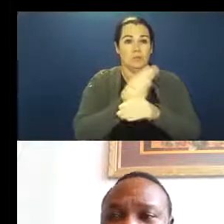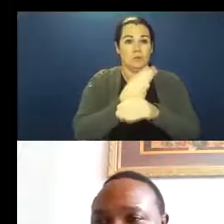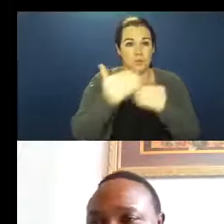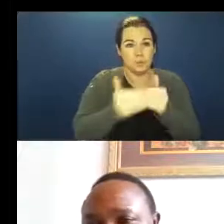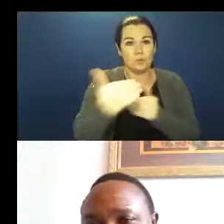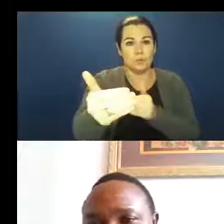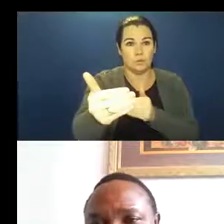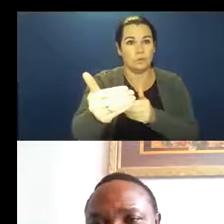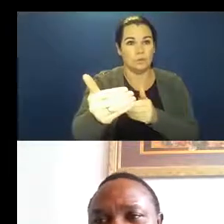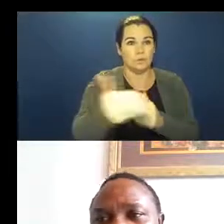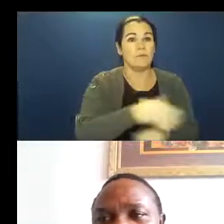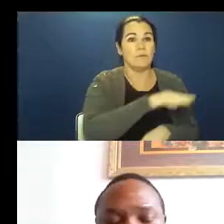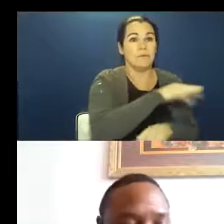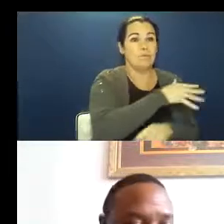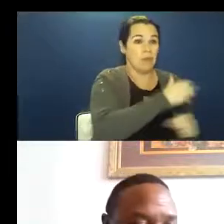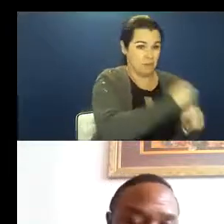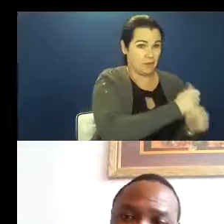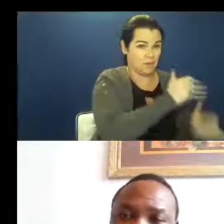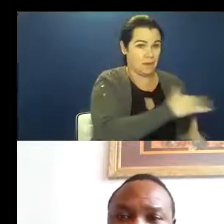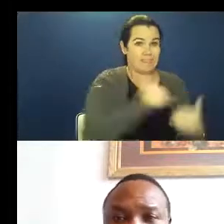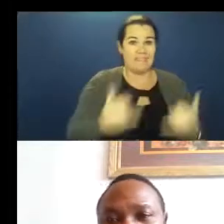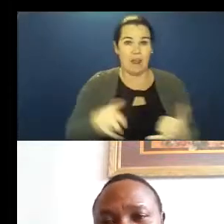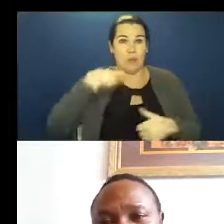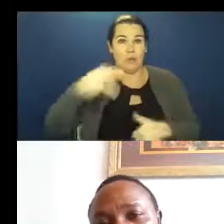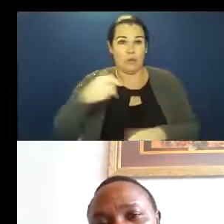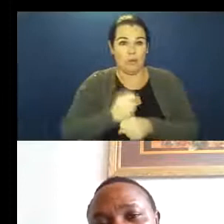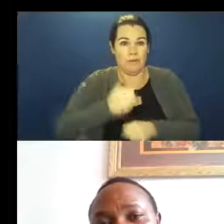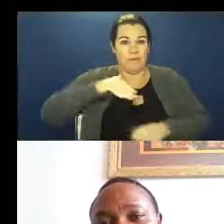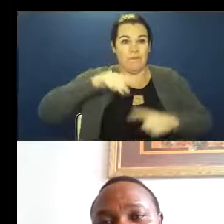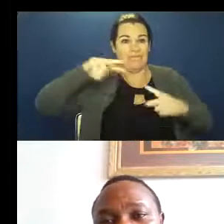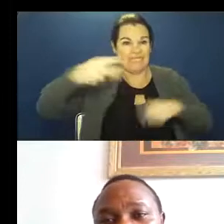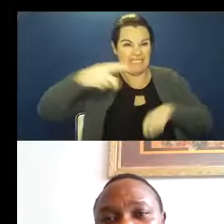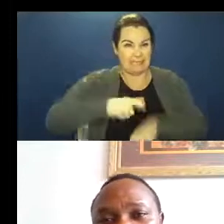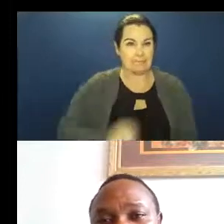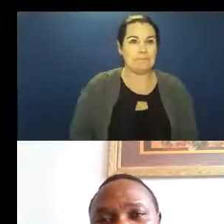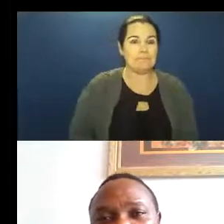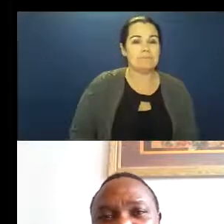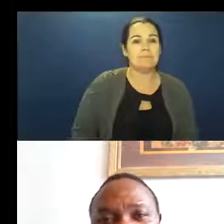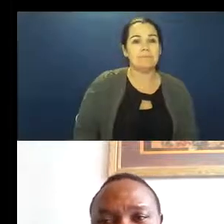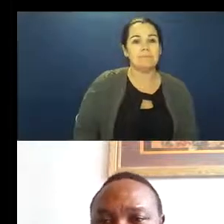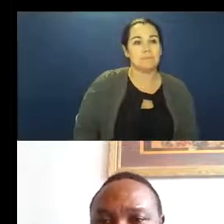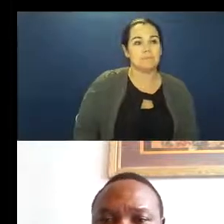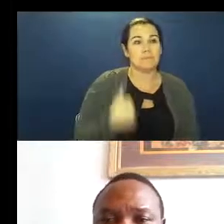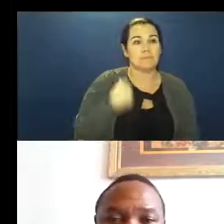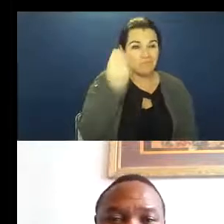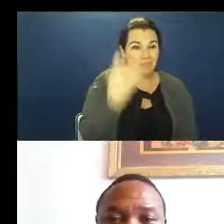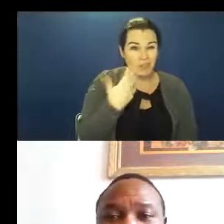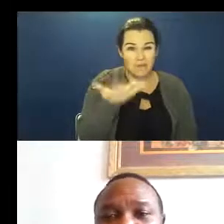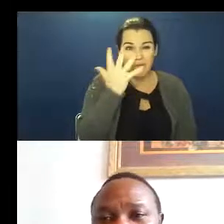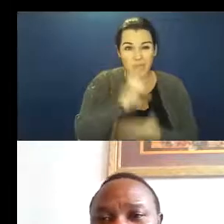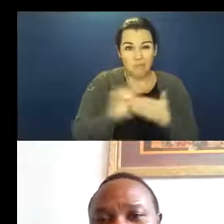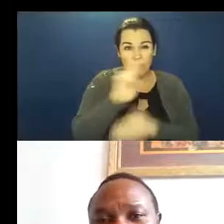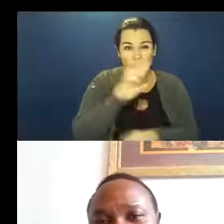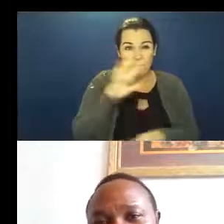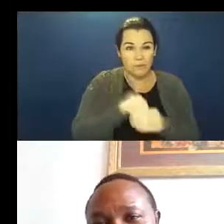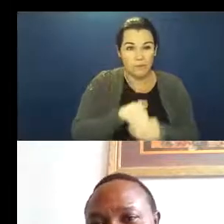There's 5 institutions Dr. Washington mentioned. And again, we know